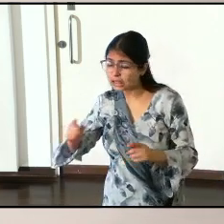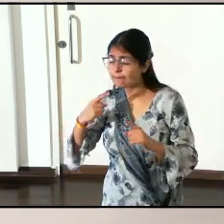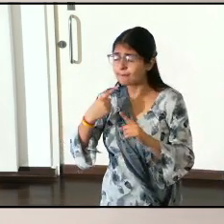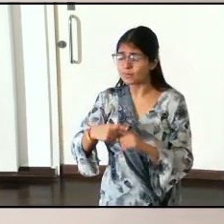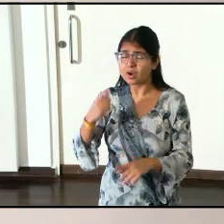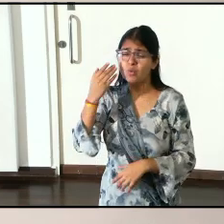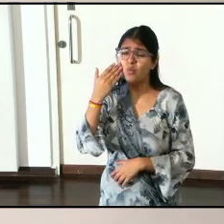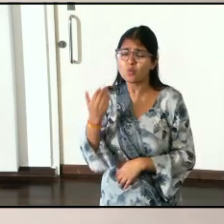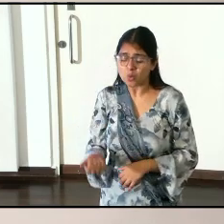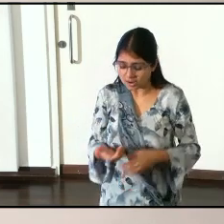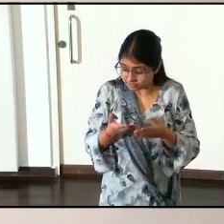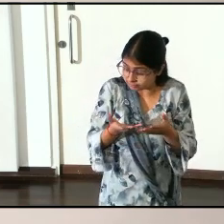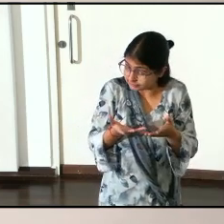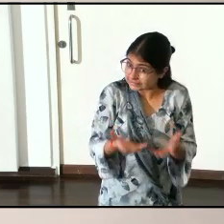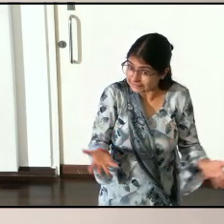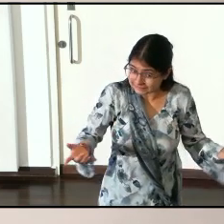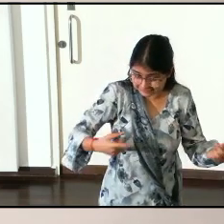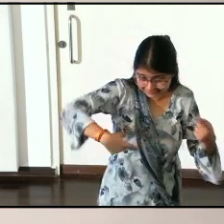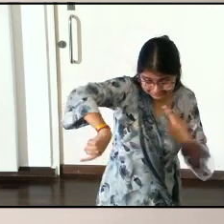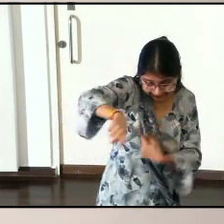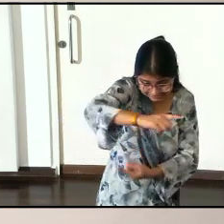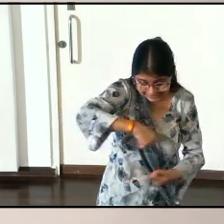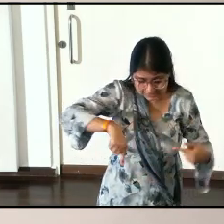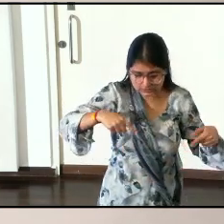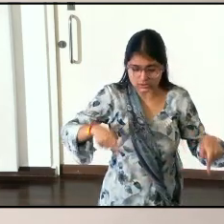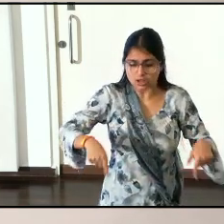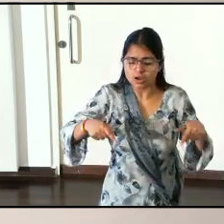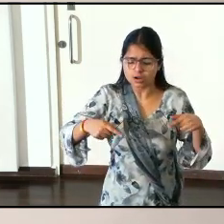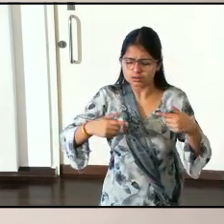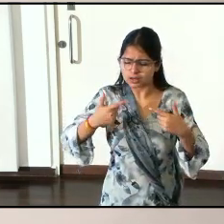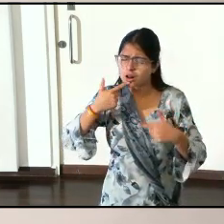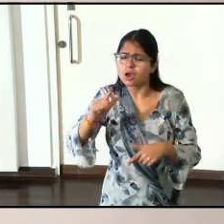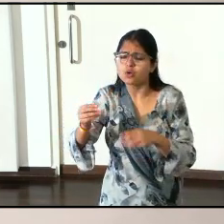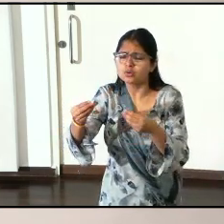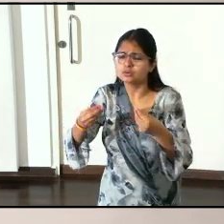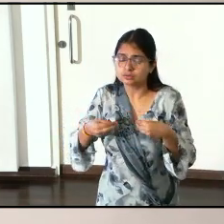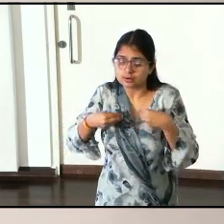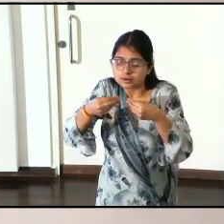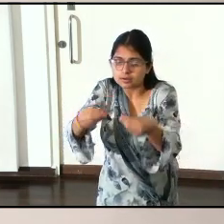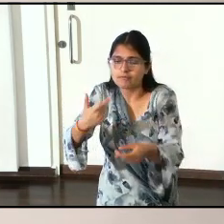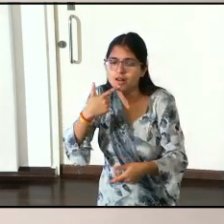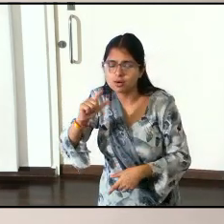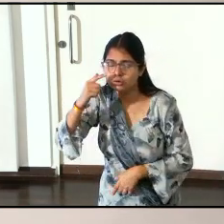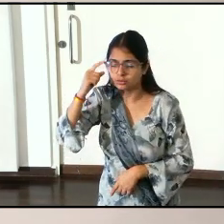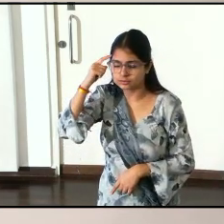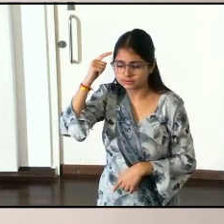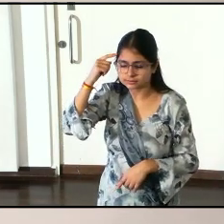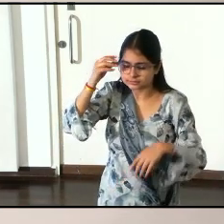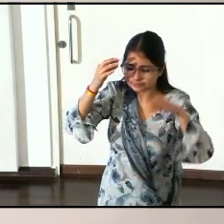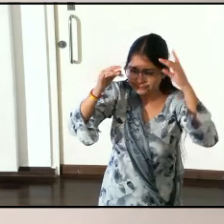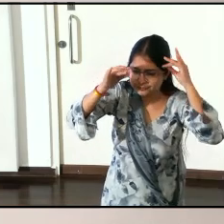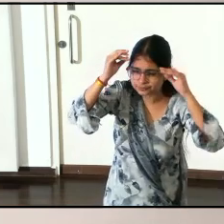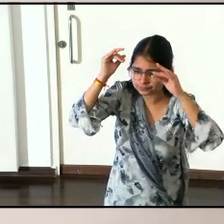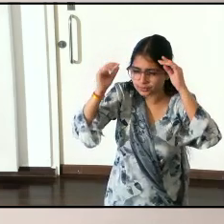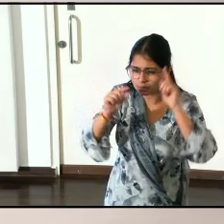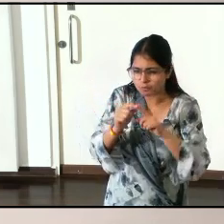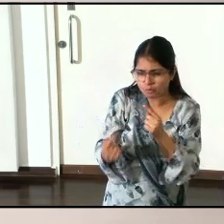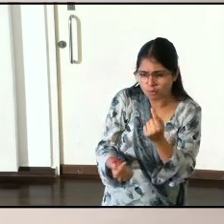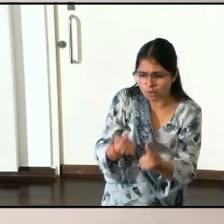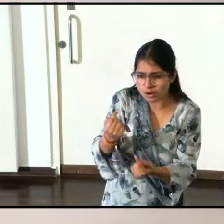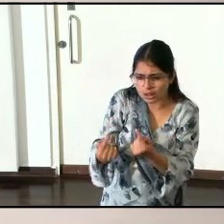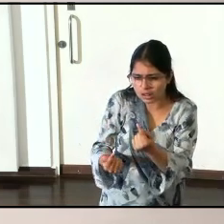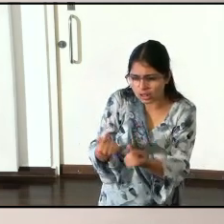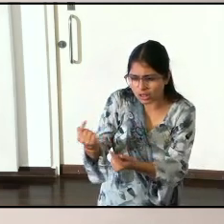this material allows you to think about the political which is not affiliated to